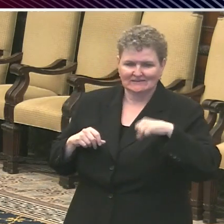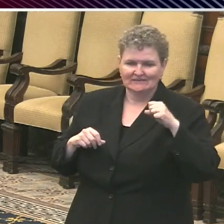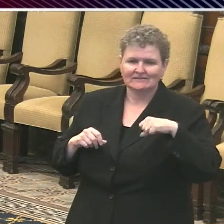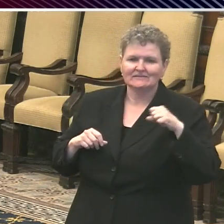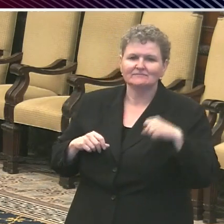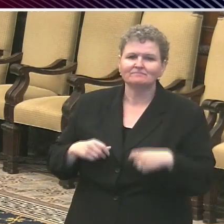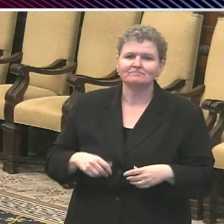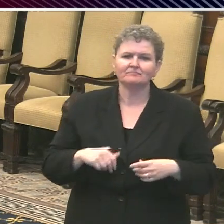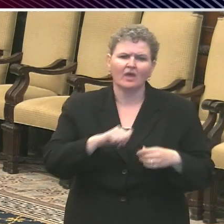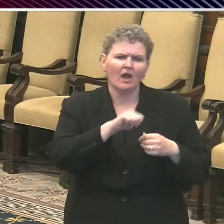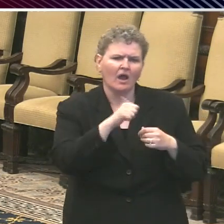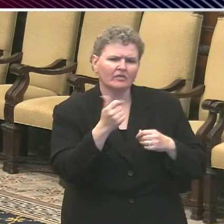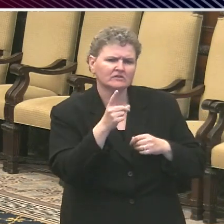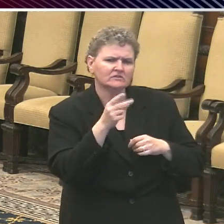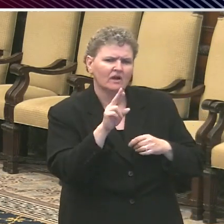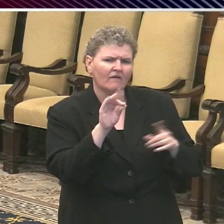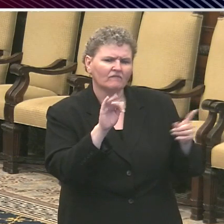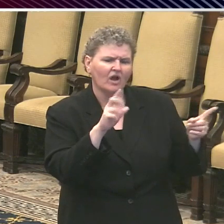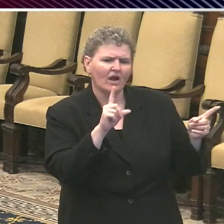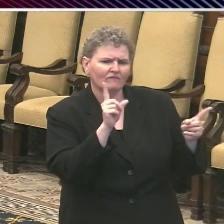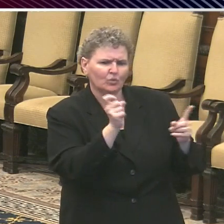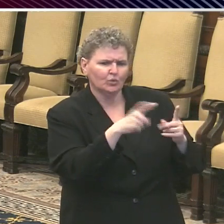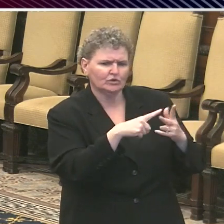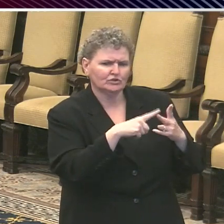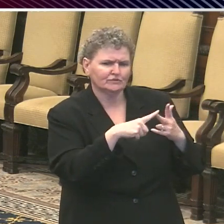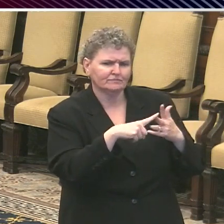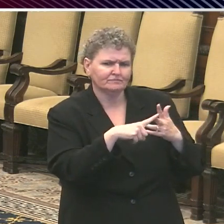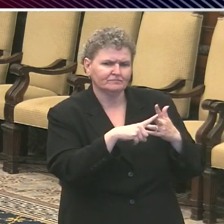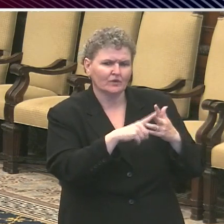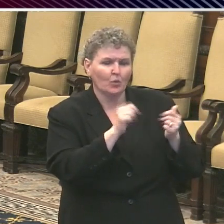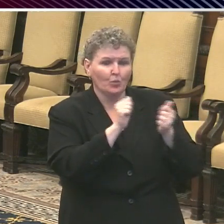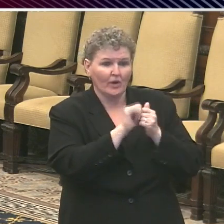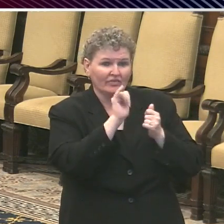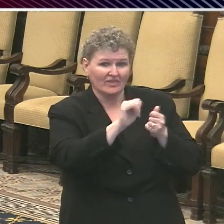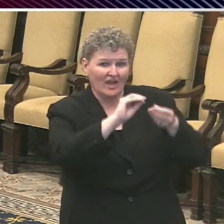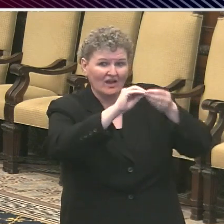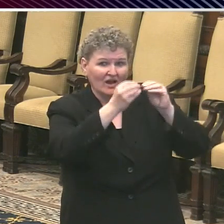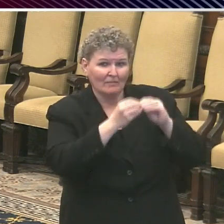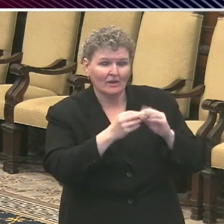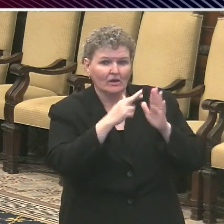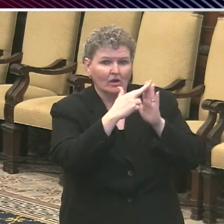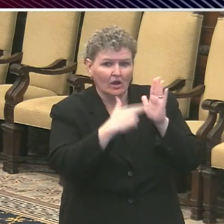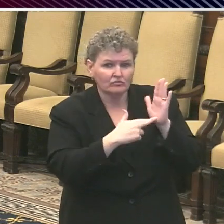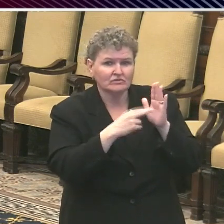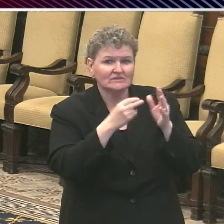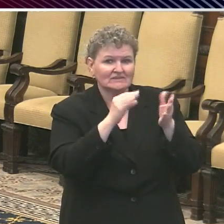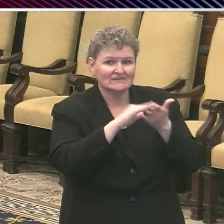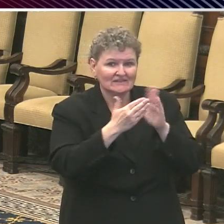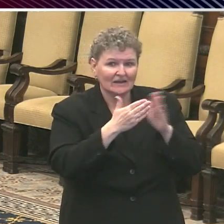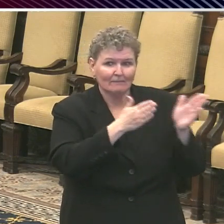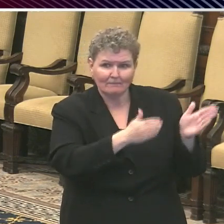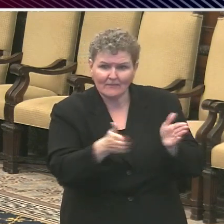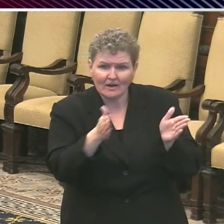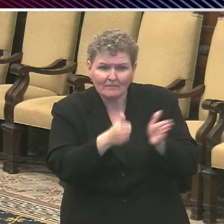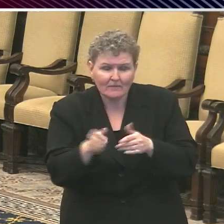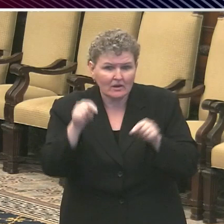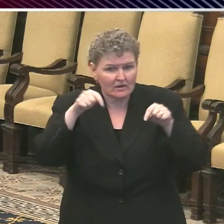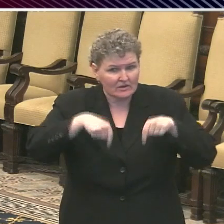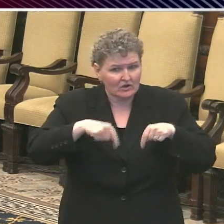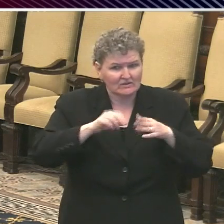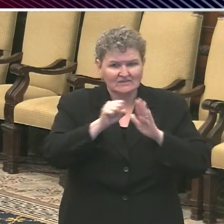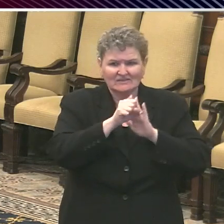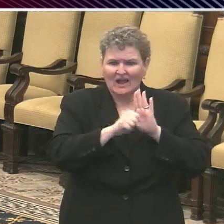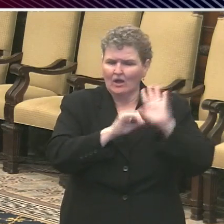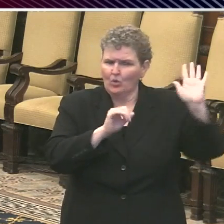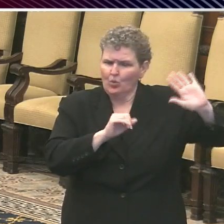for Dr. Farley, with the metrics and the guidelines that the city is working on, independent of the state, is